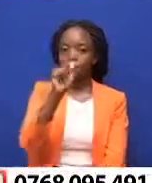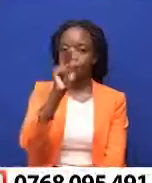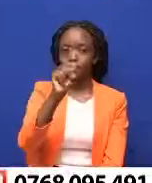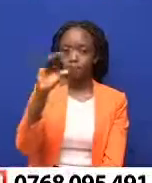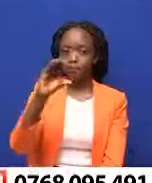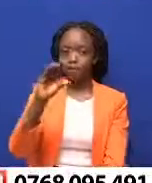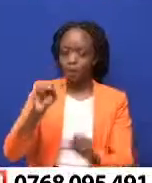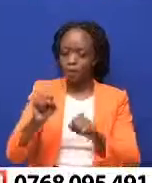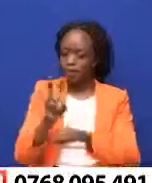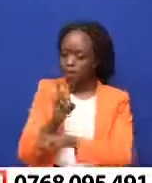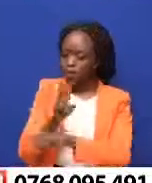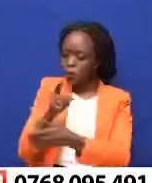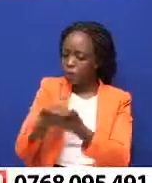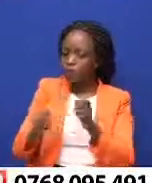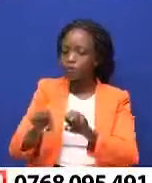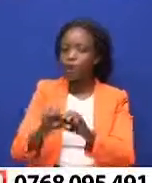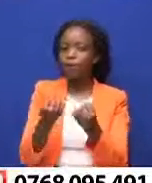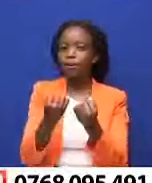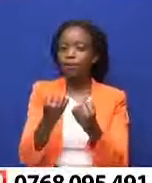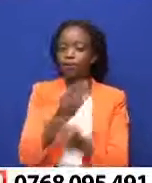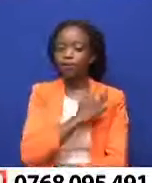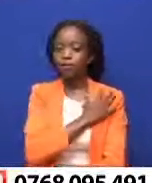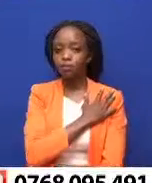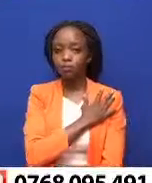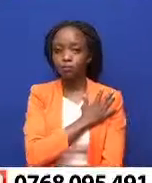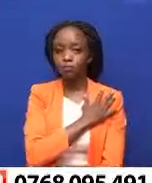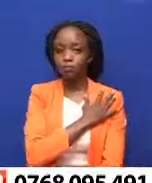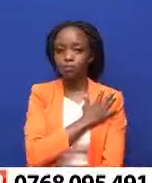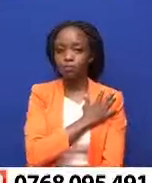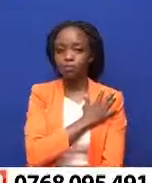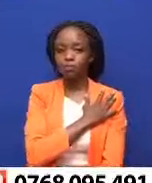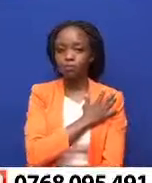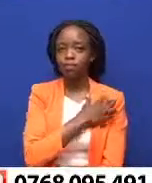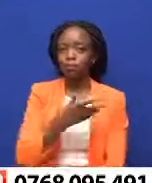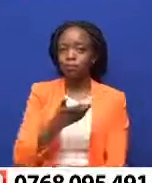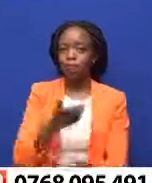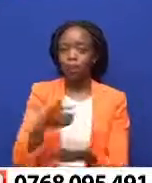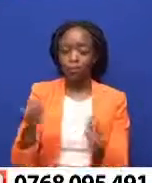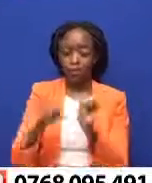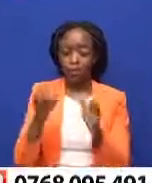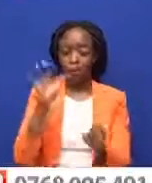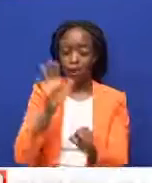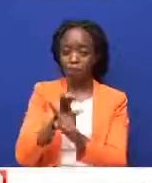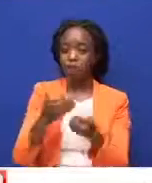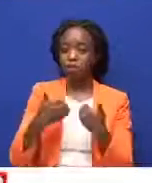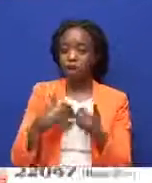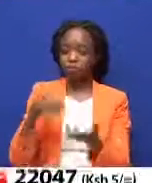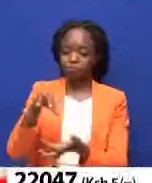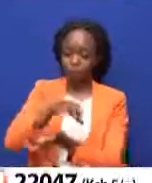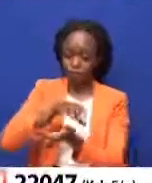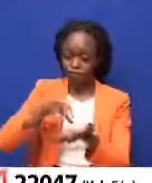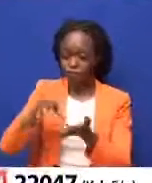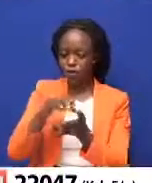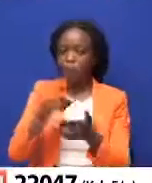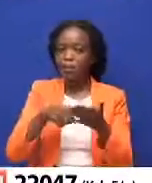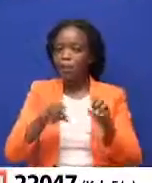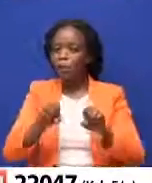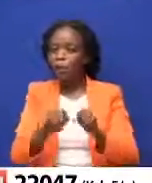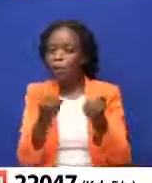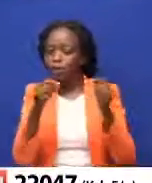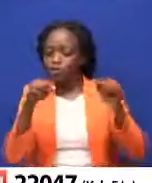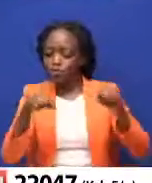you can see, whatever has been happening in NASA, it has been messy and noisy and with the casualties. Mm-hmm. But what happened